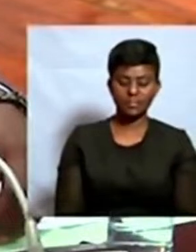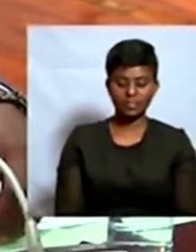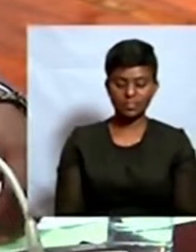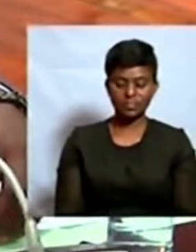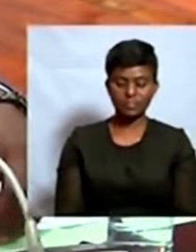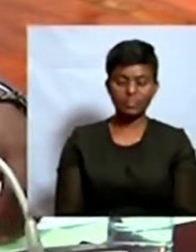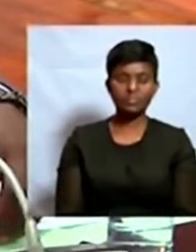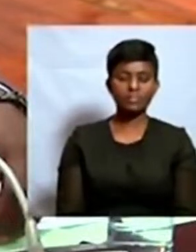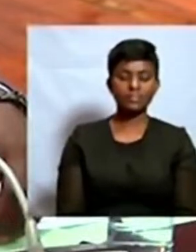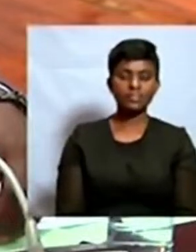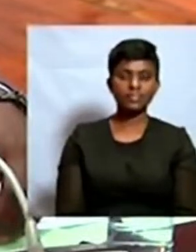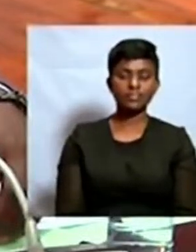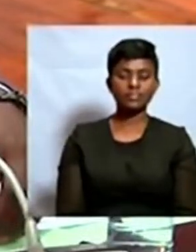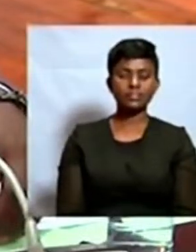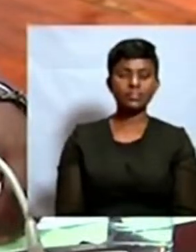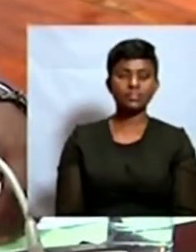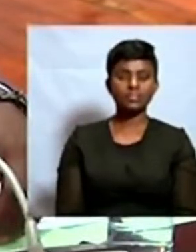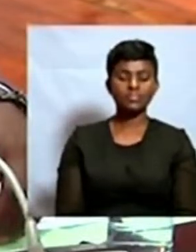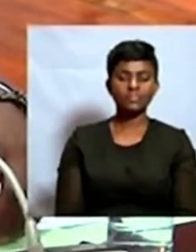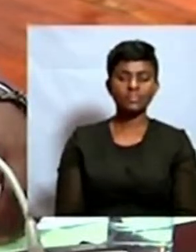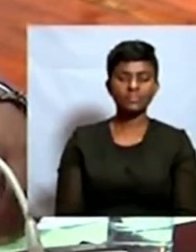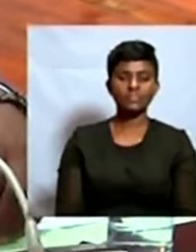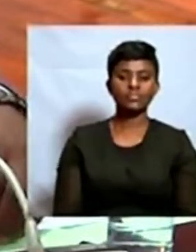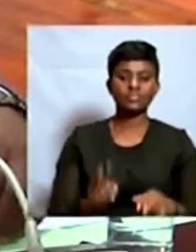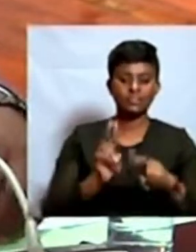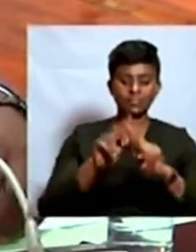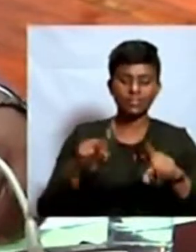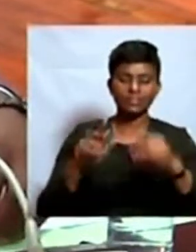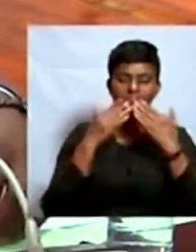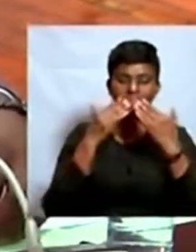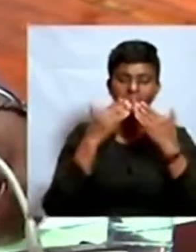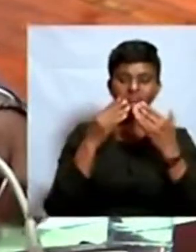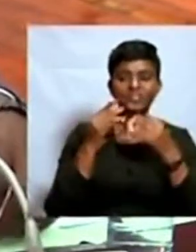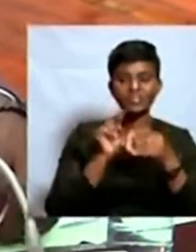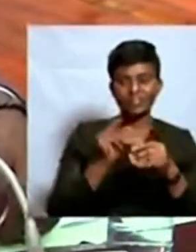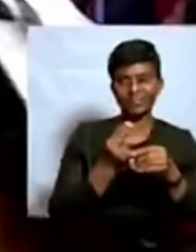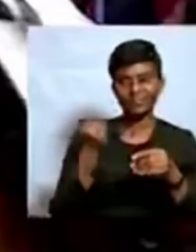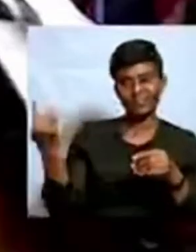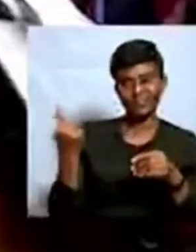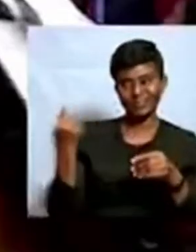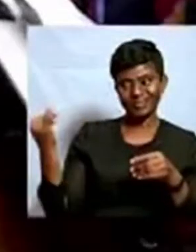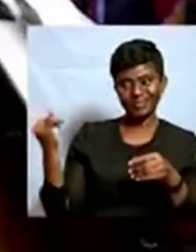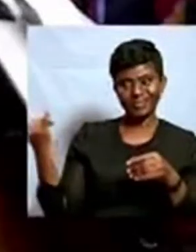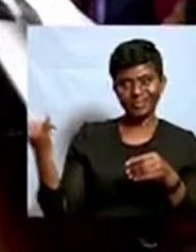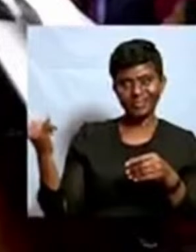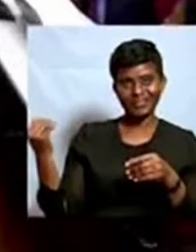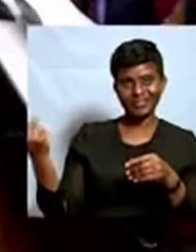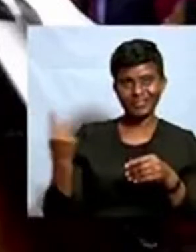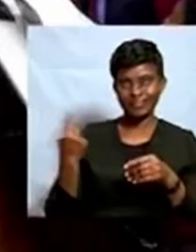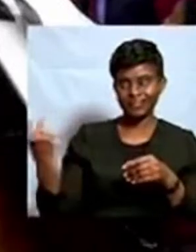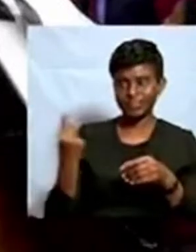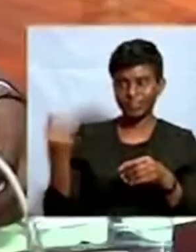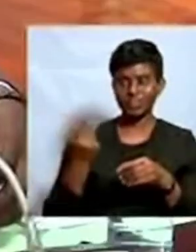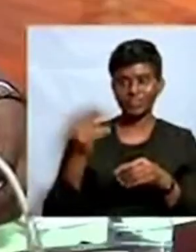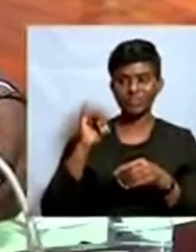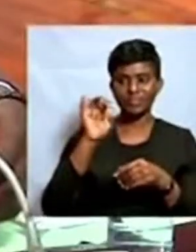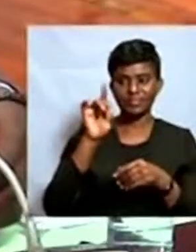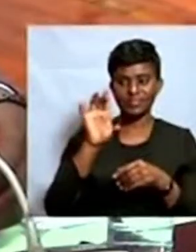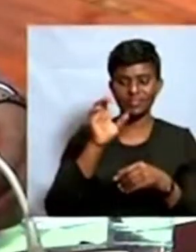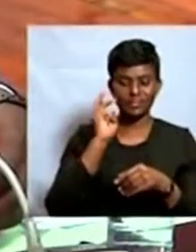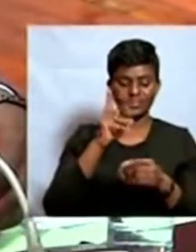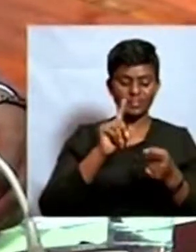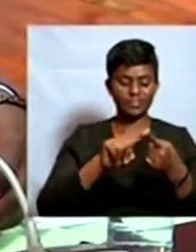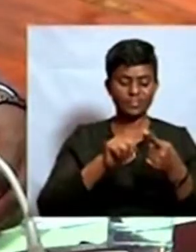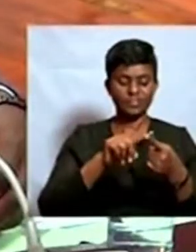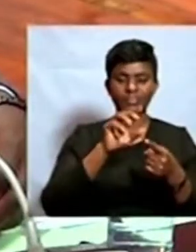Thank you, Chair. No, we have the same submission with IDCCO. Thank you. Well guided. We'll start with Honorable Dr.